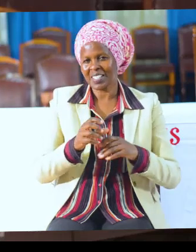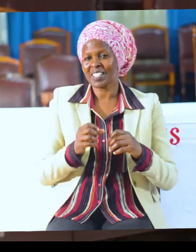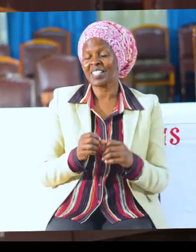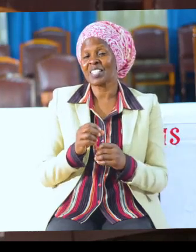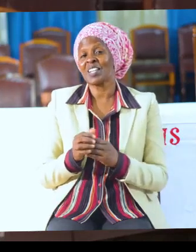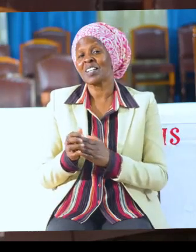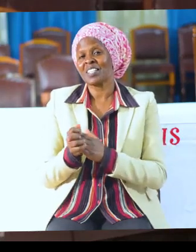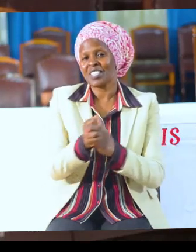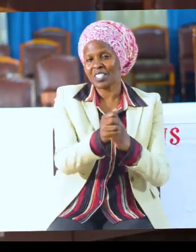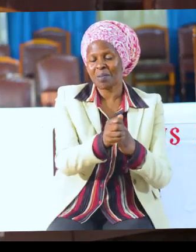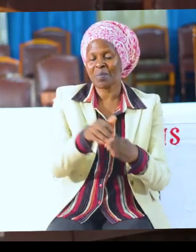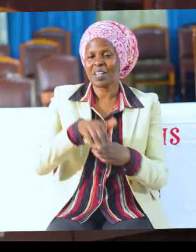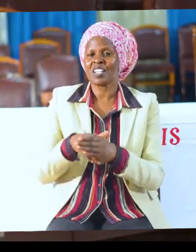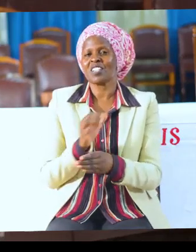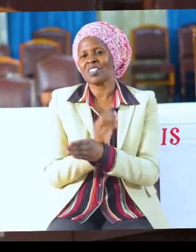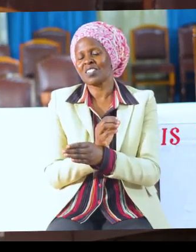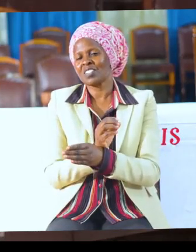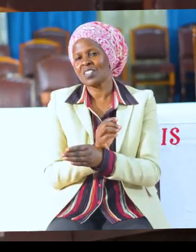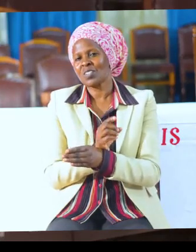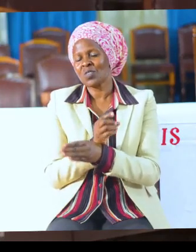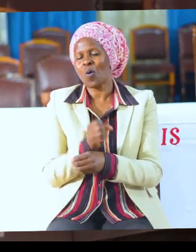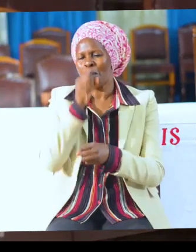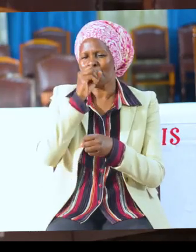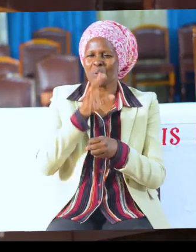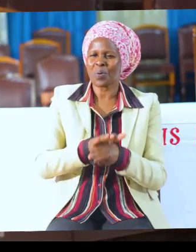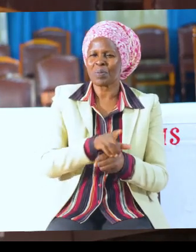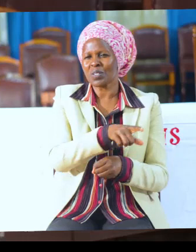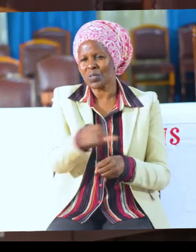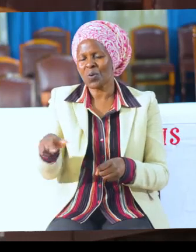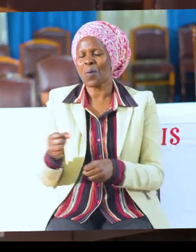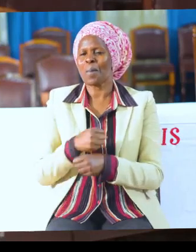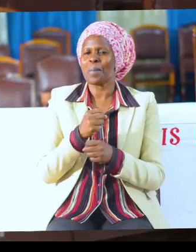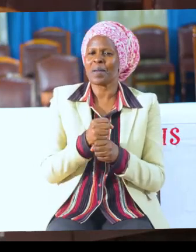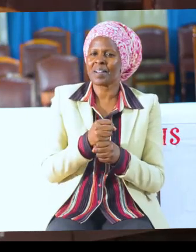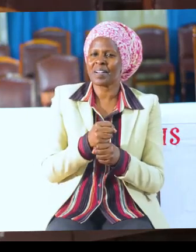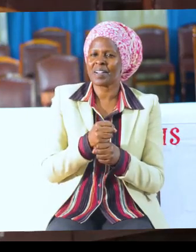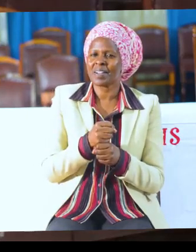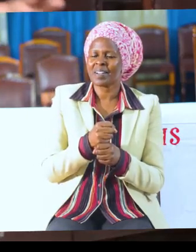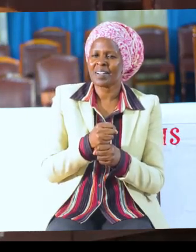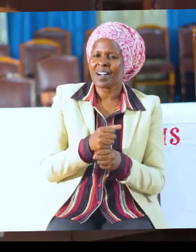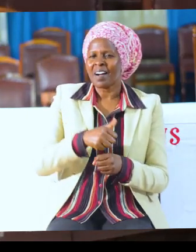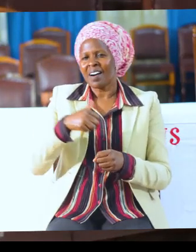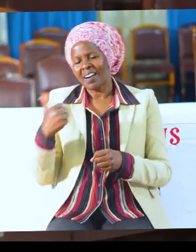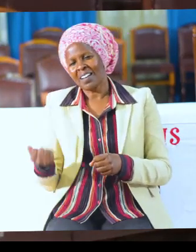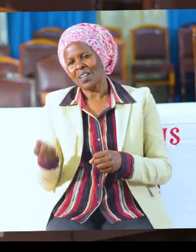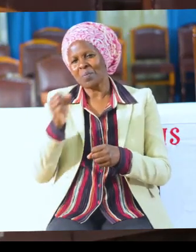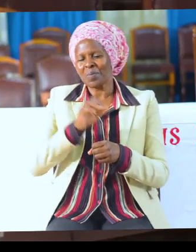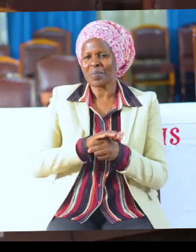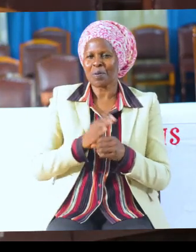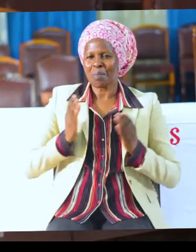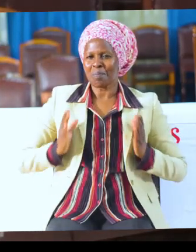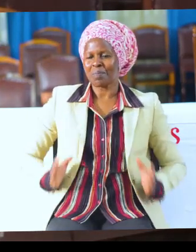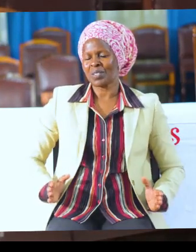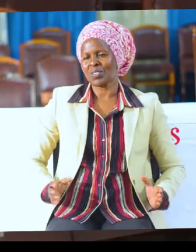positions of leadership in the church, there are vows that we make. There are other vows that probably may be